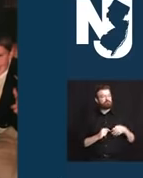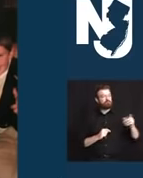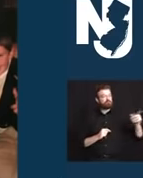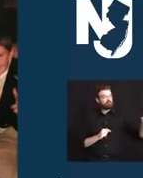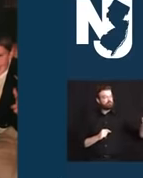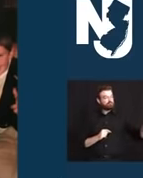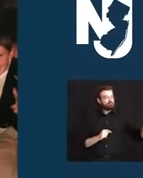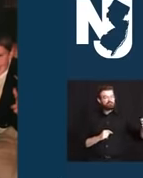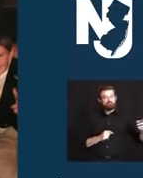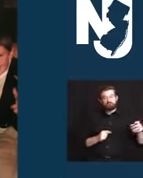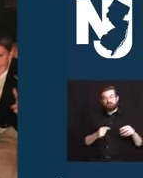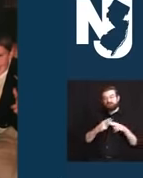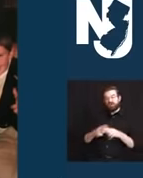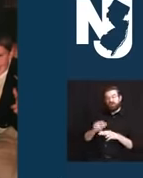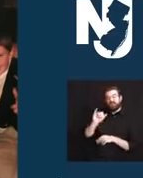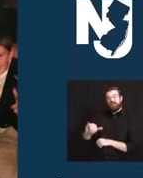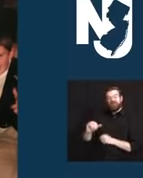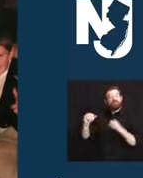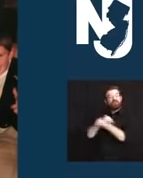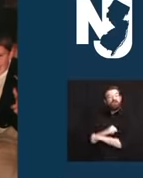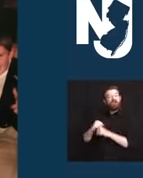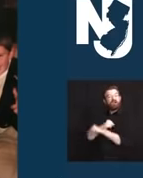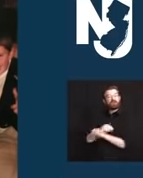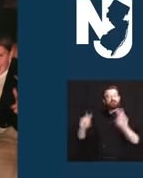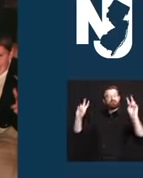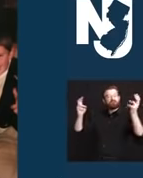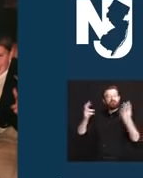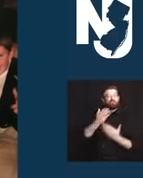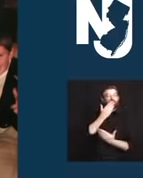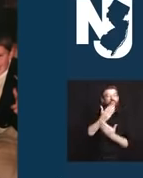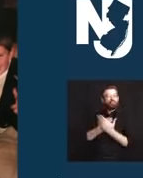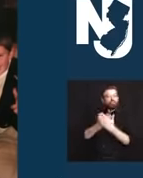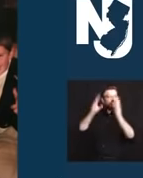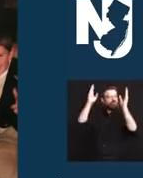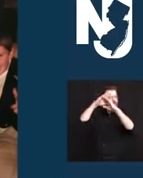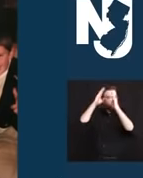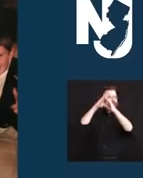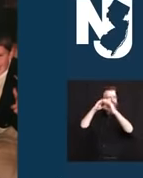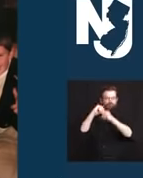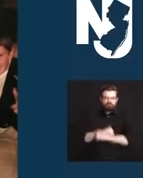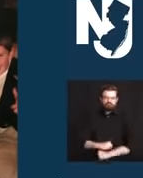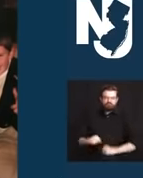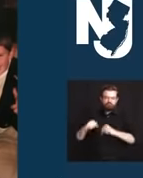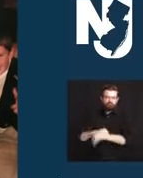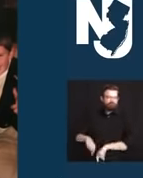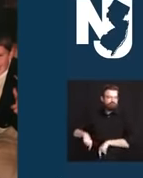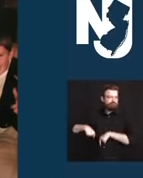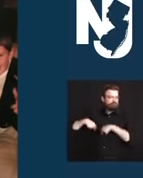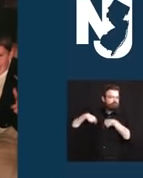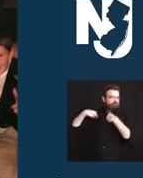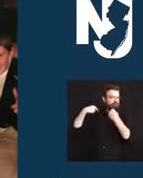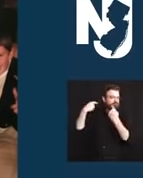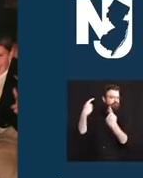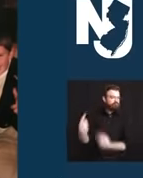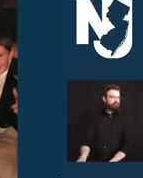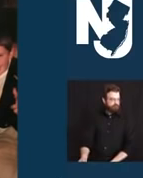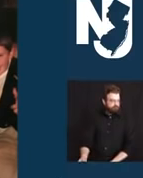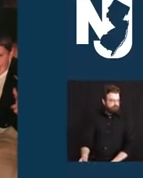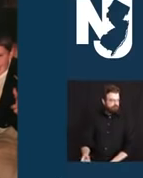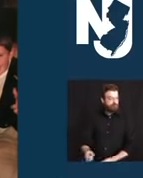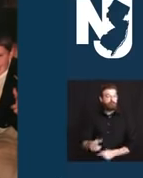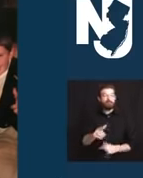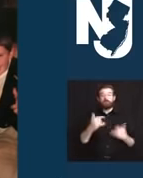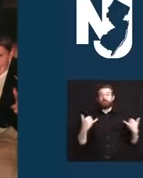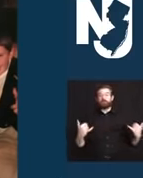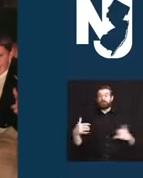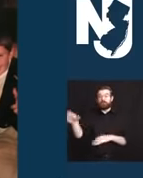our flags to be flown at half-staff until he is laid to rest. It is the least we can do, a fitting tribute to a man who gave